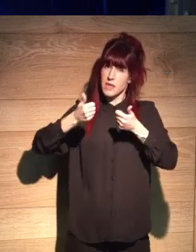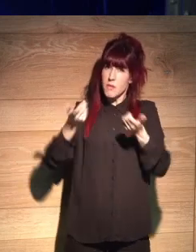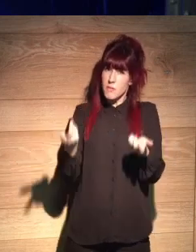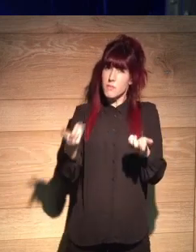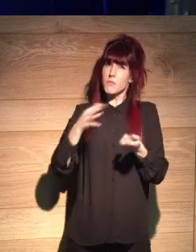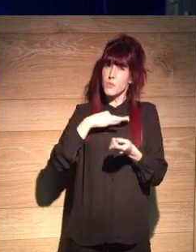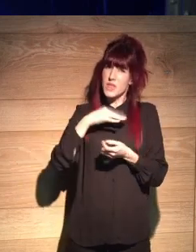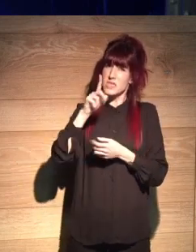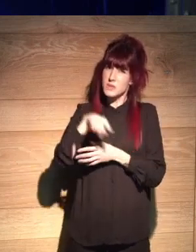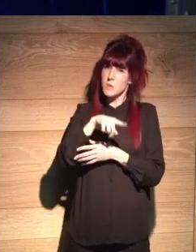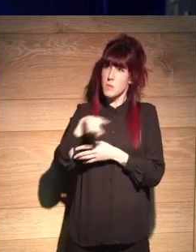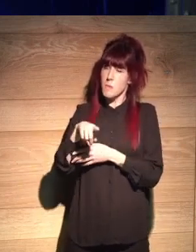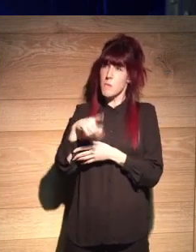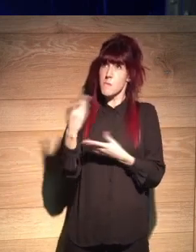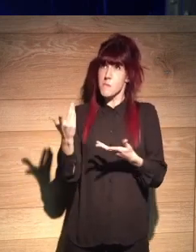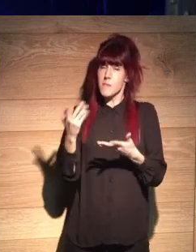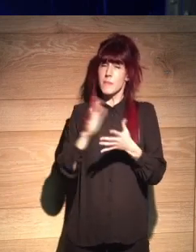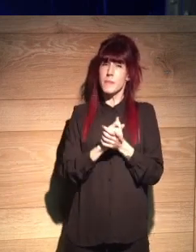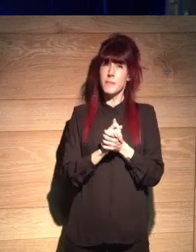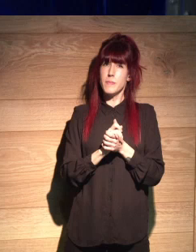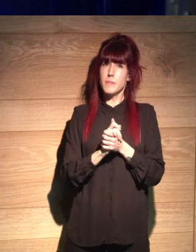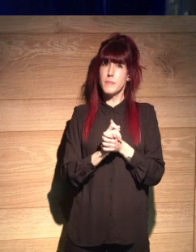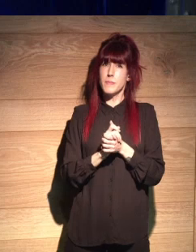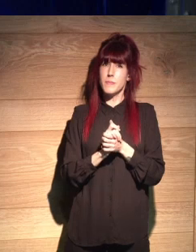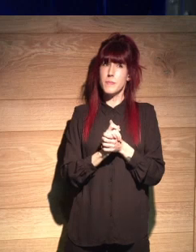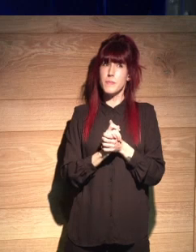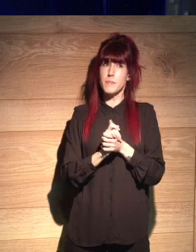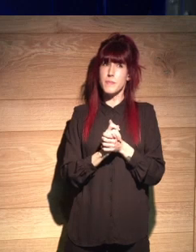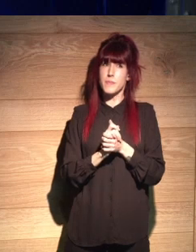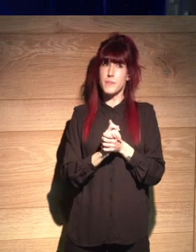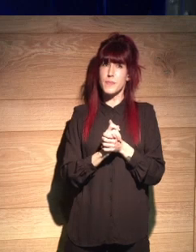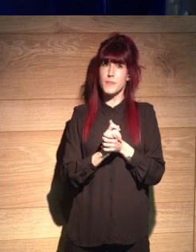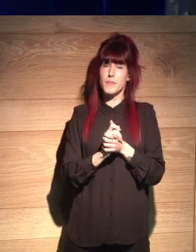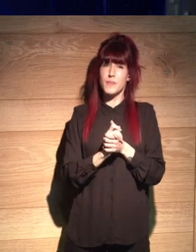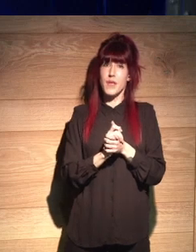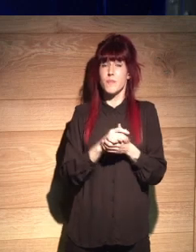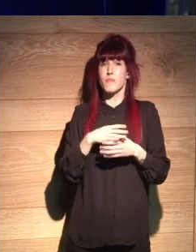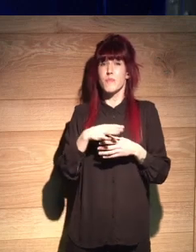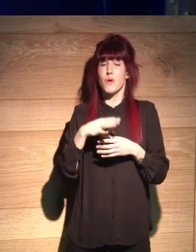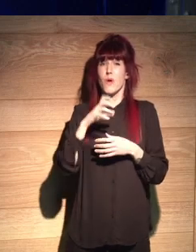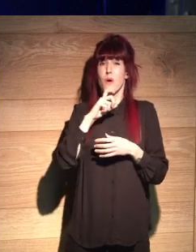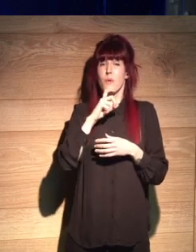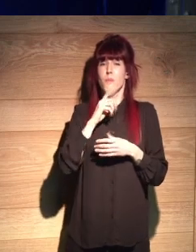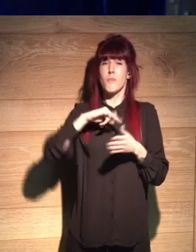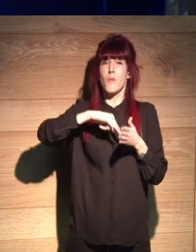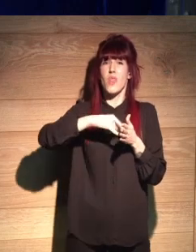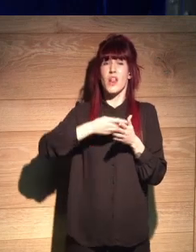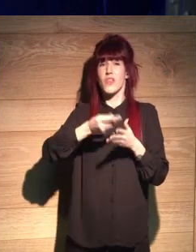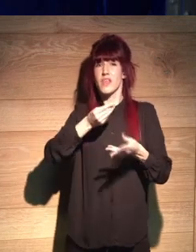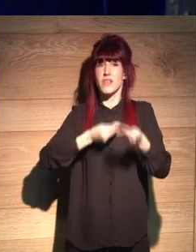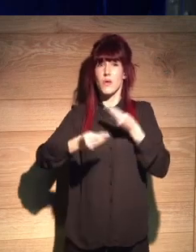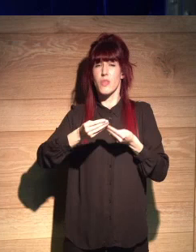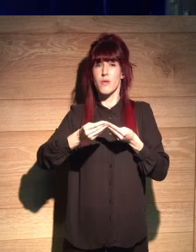going to translate into business models? So I was very